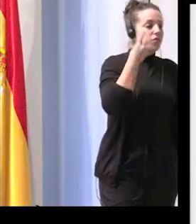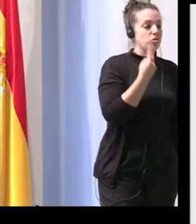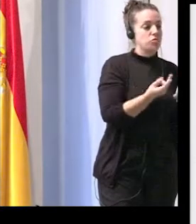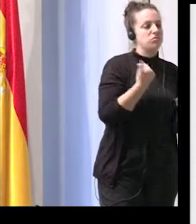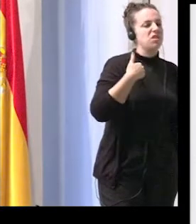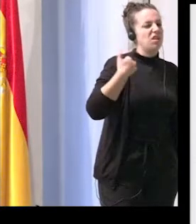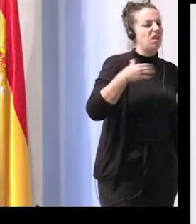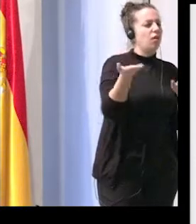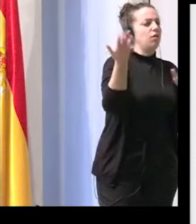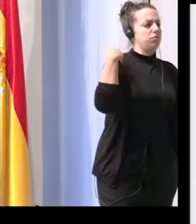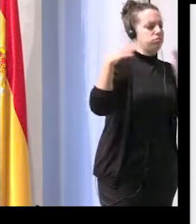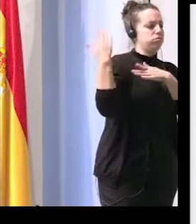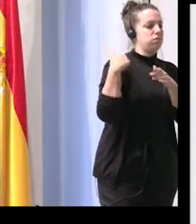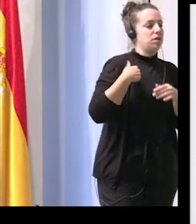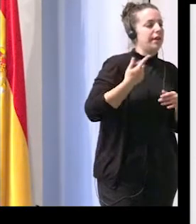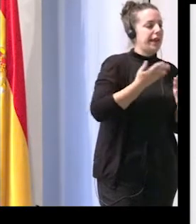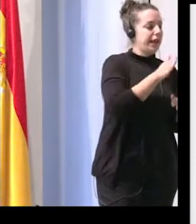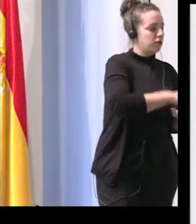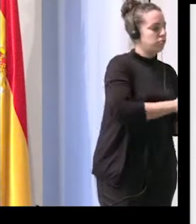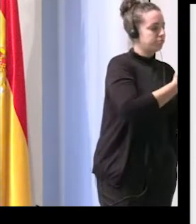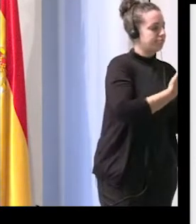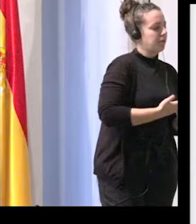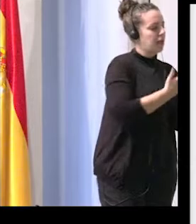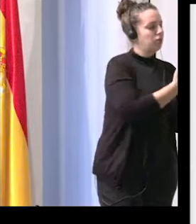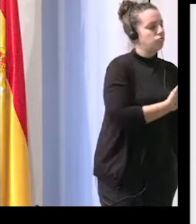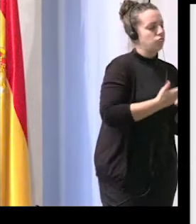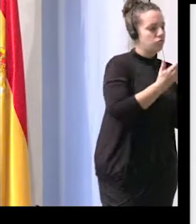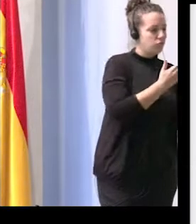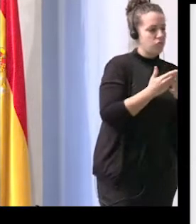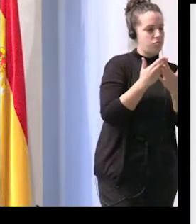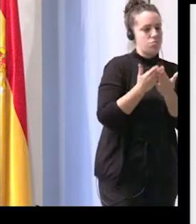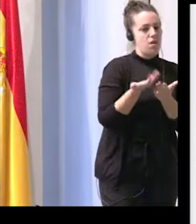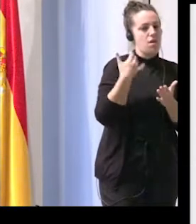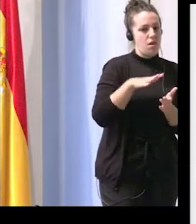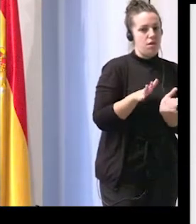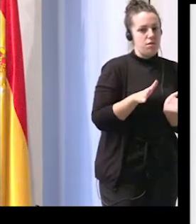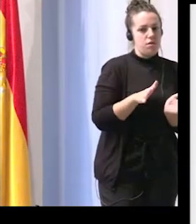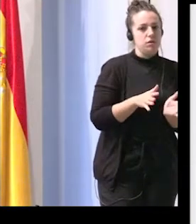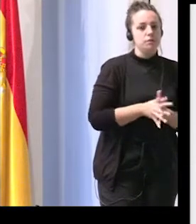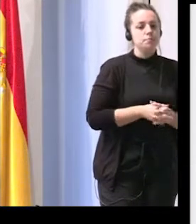these children ever since because they're absolutely fascinating. And once we